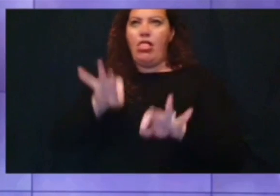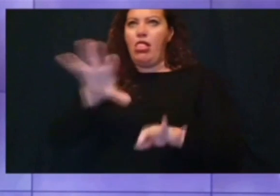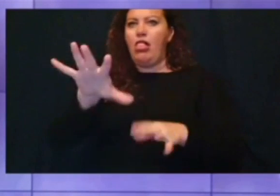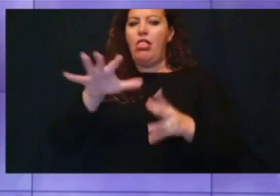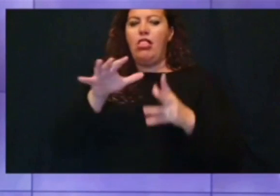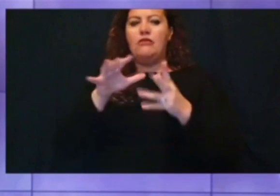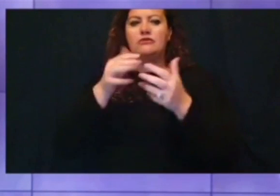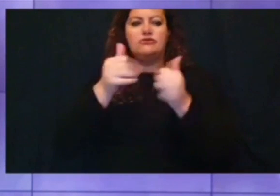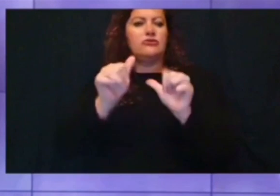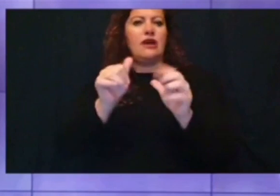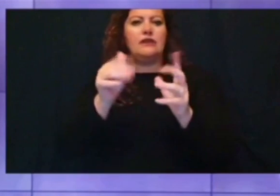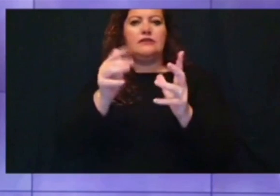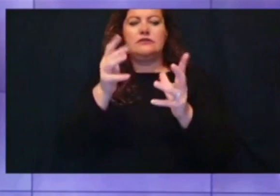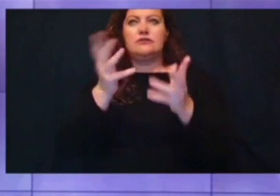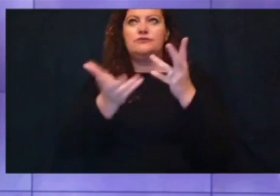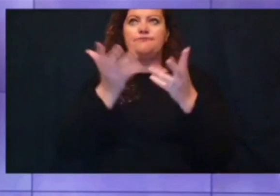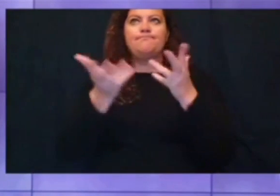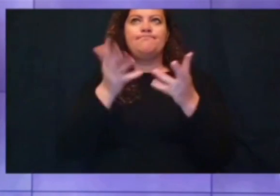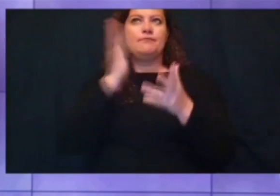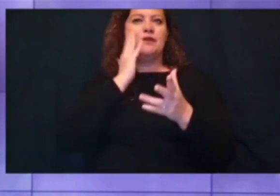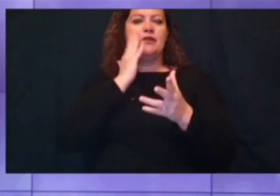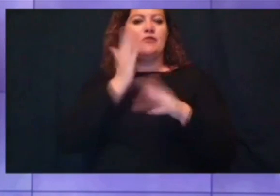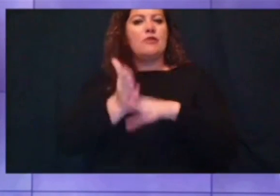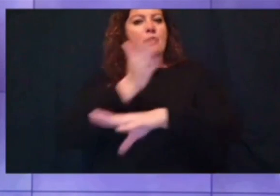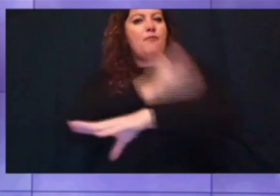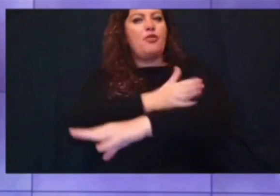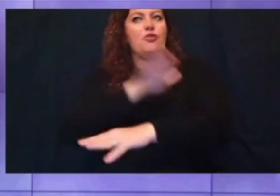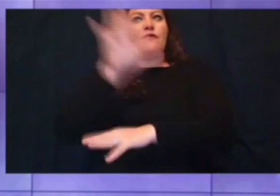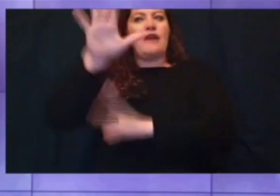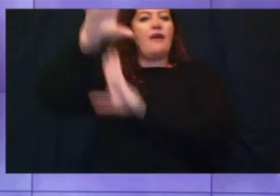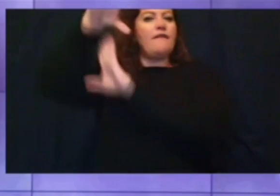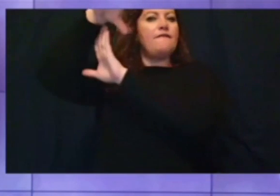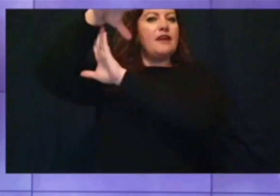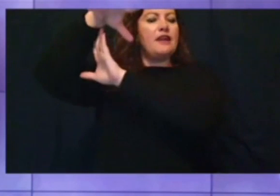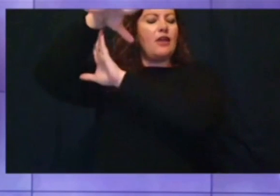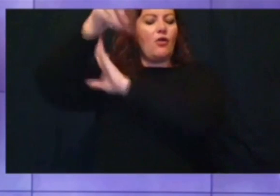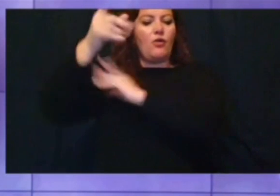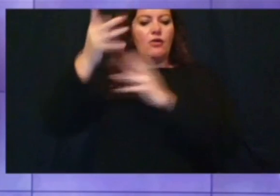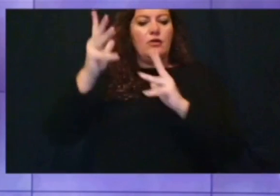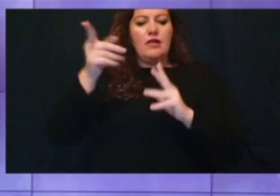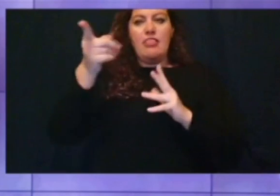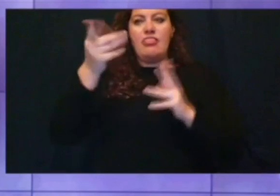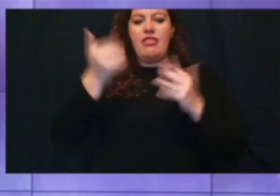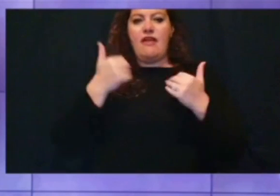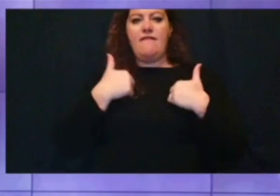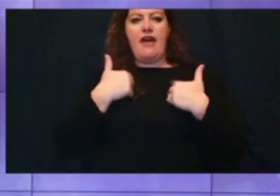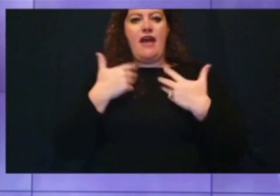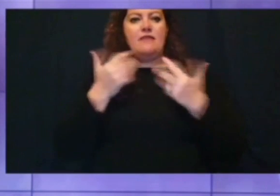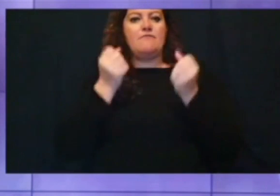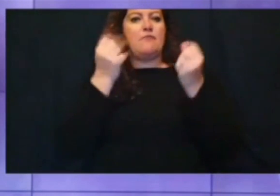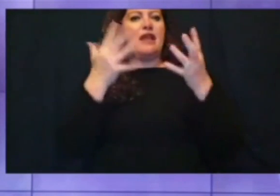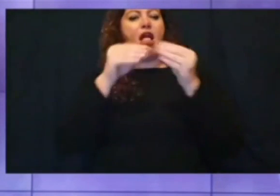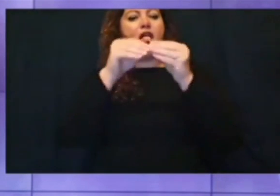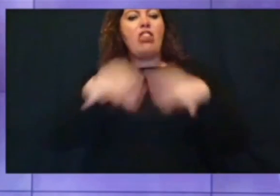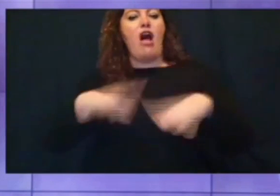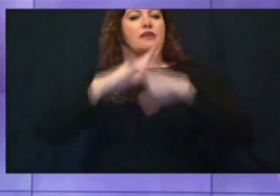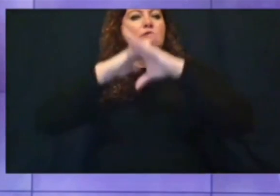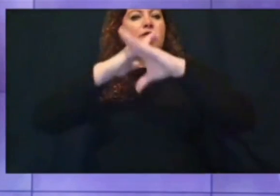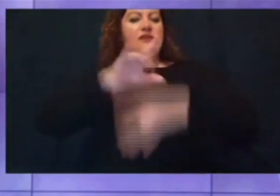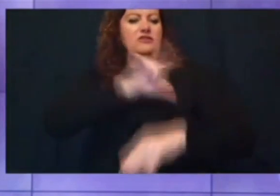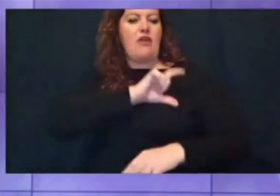to increase some of their video surveillance. They've put numerous loss prevention officers inside their